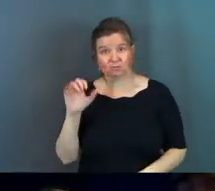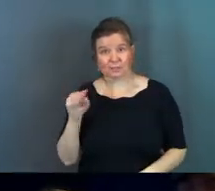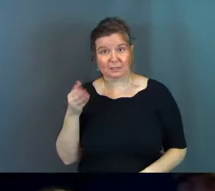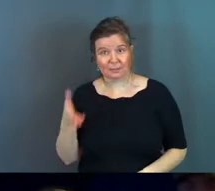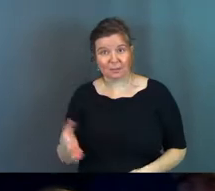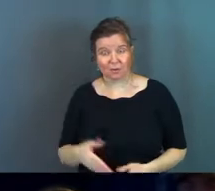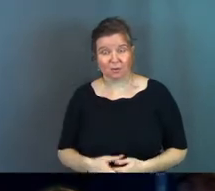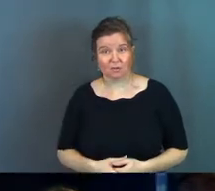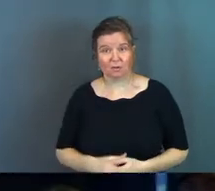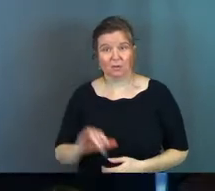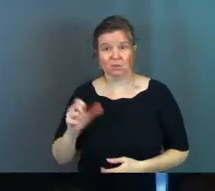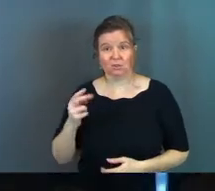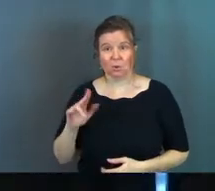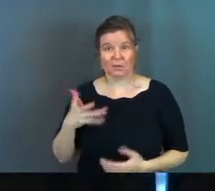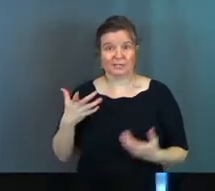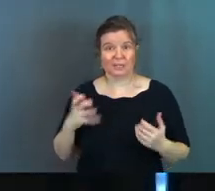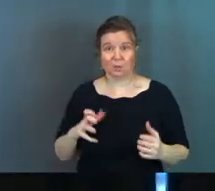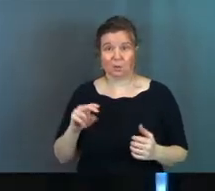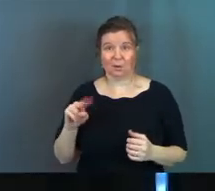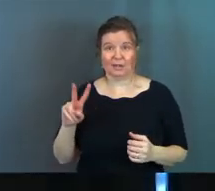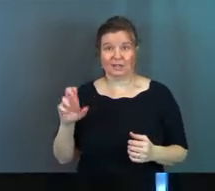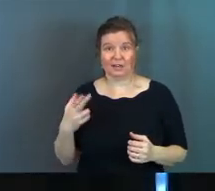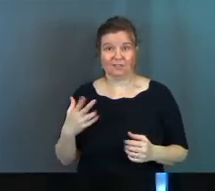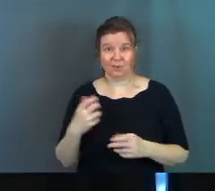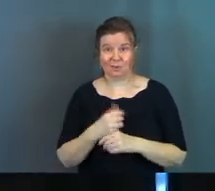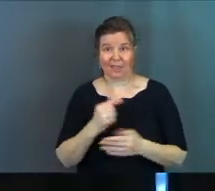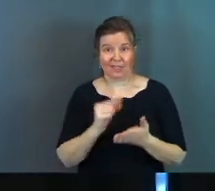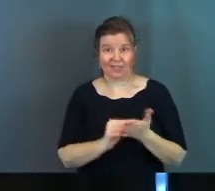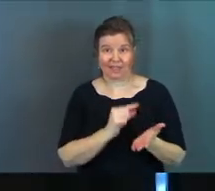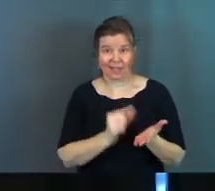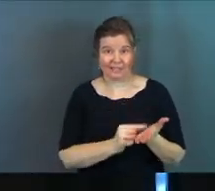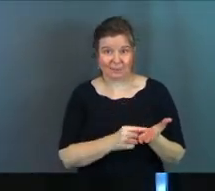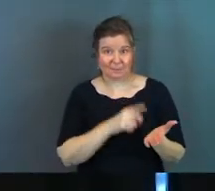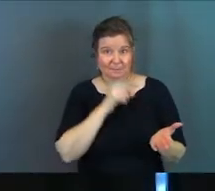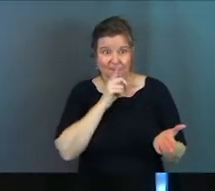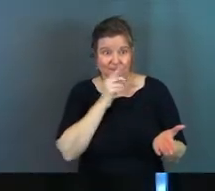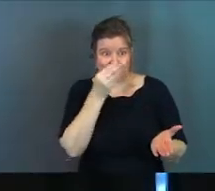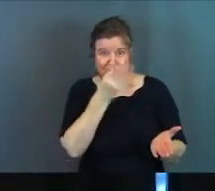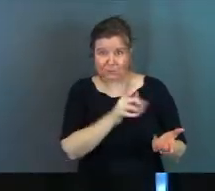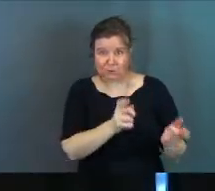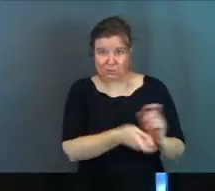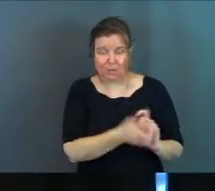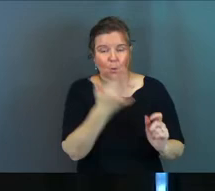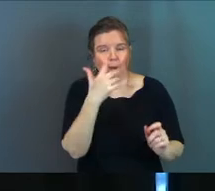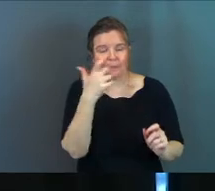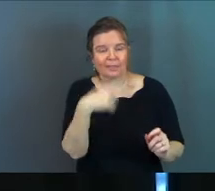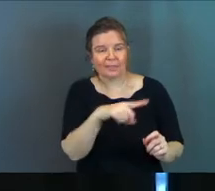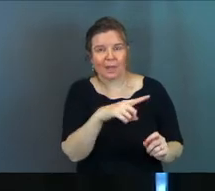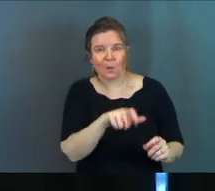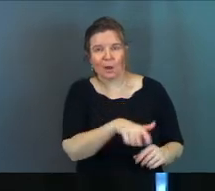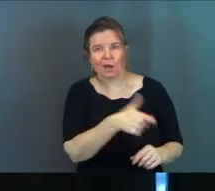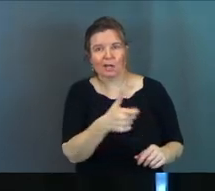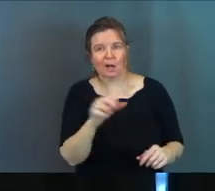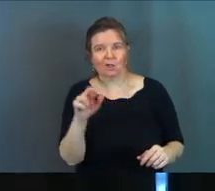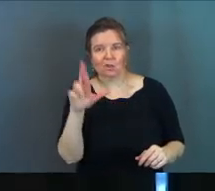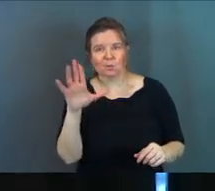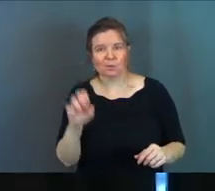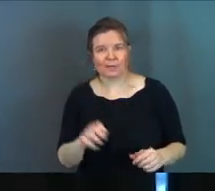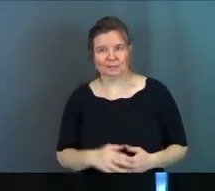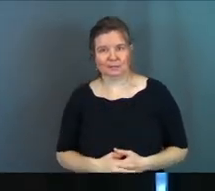there. Jonah did not want Nineveh to get the gospel. He did not want them to be changed. Why? Because they were another